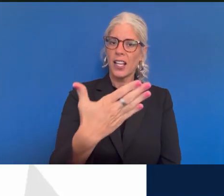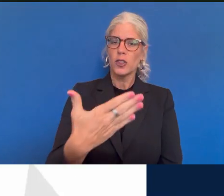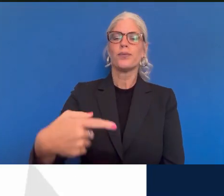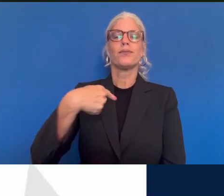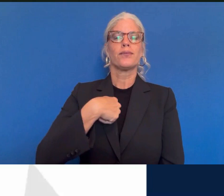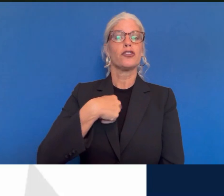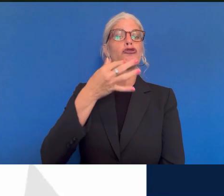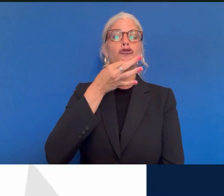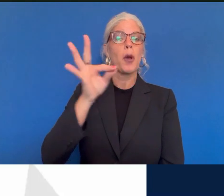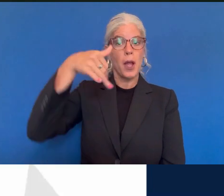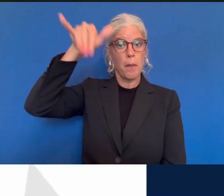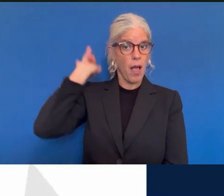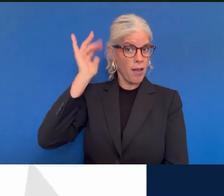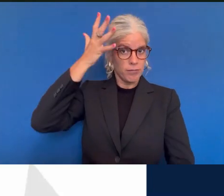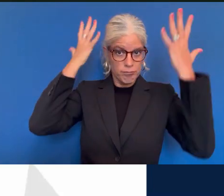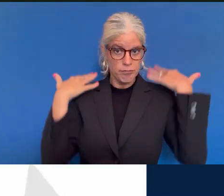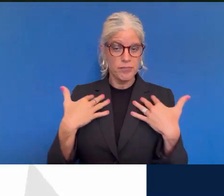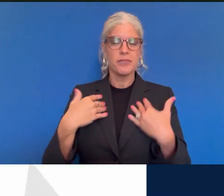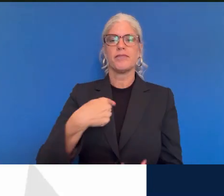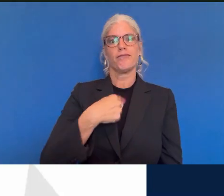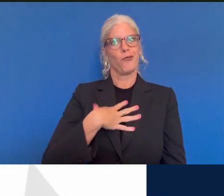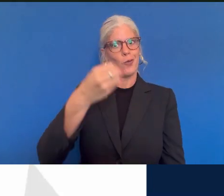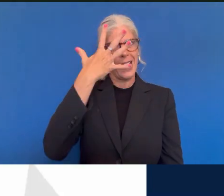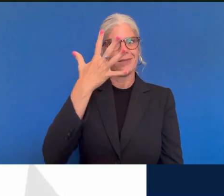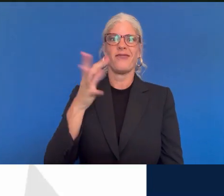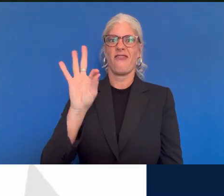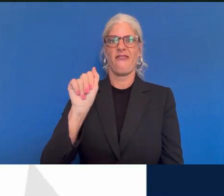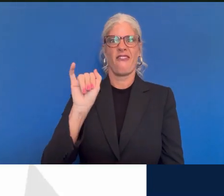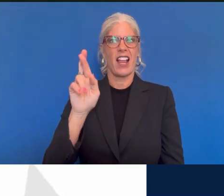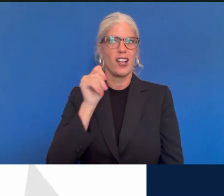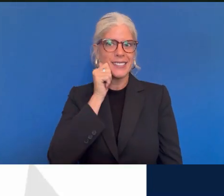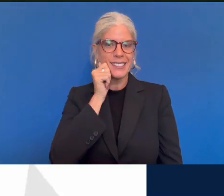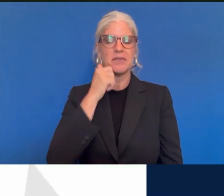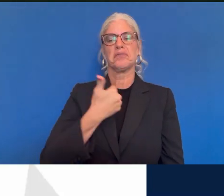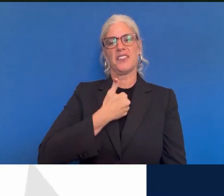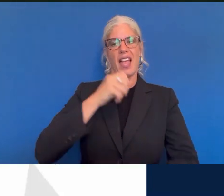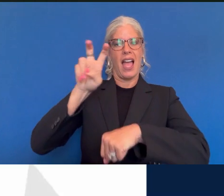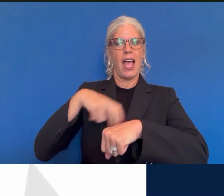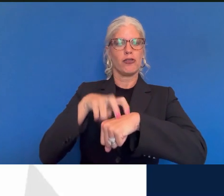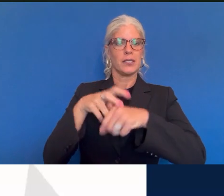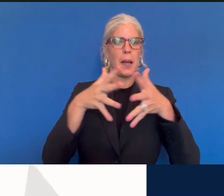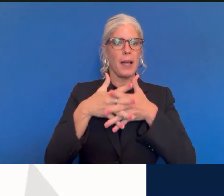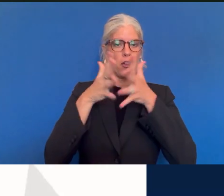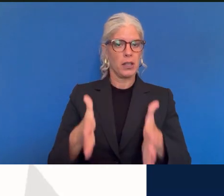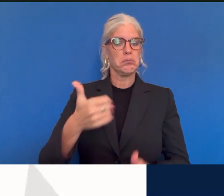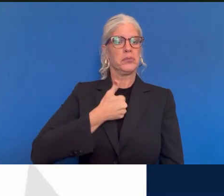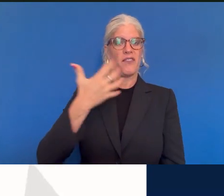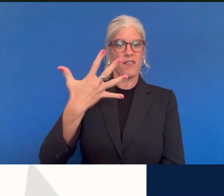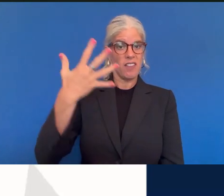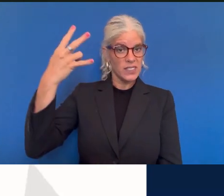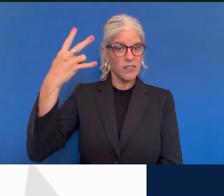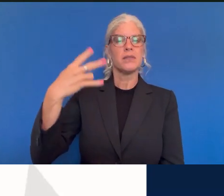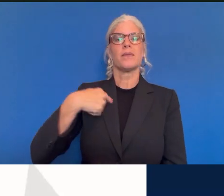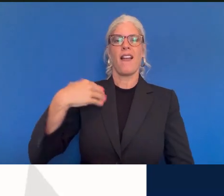Thank you. So I have strawberry blonde hair. I'm fair-skinned. I'm Irish American. I